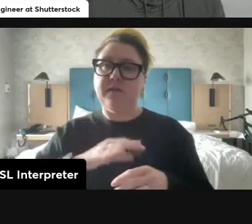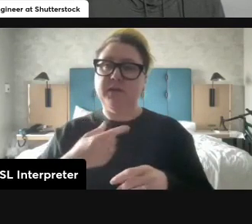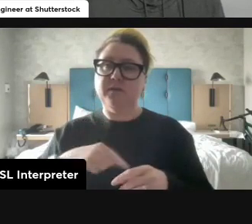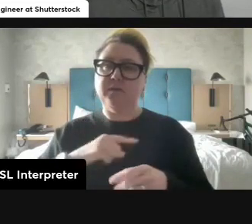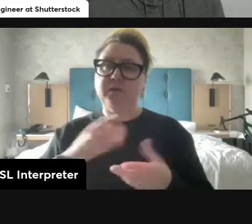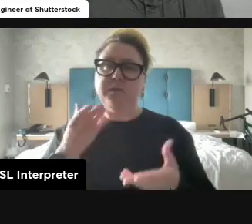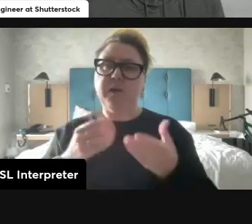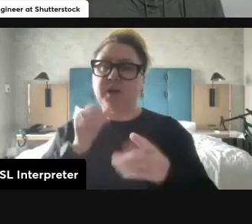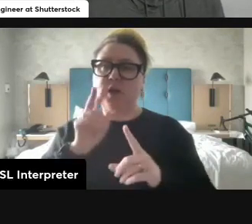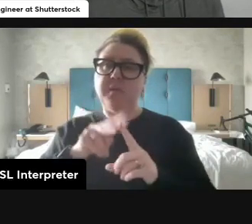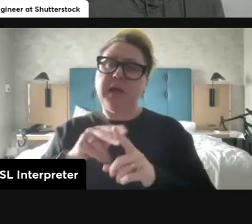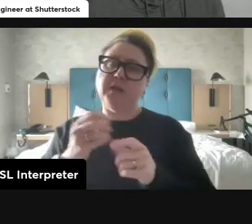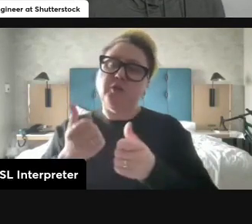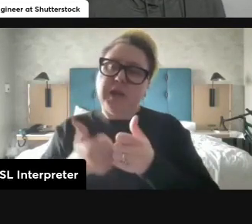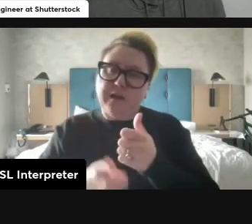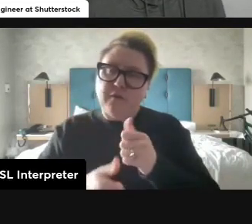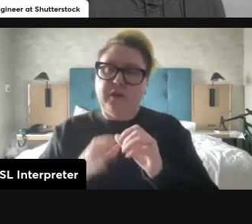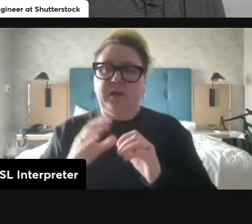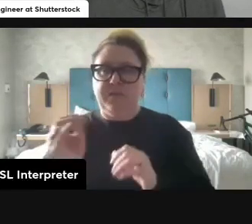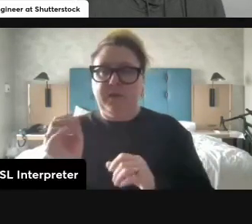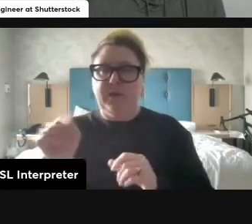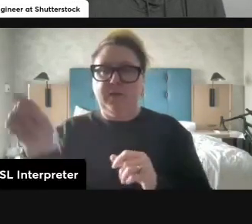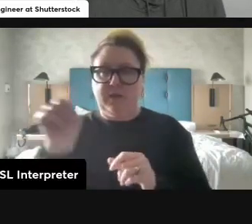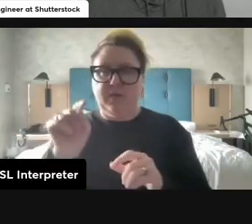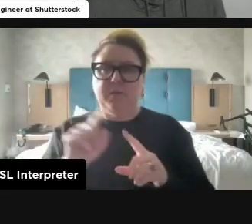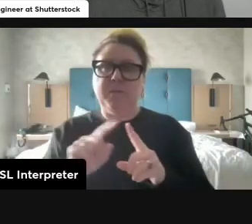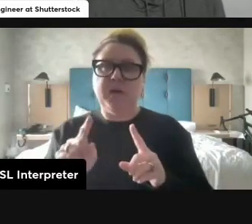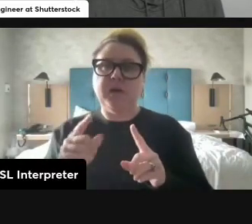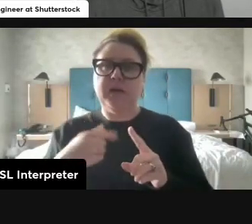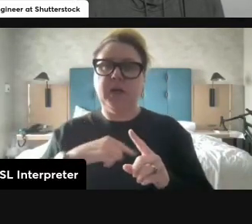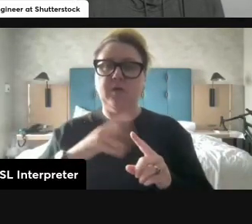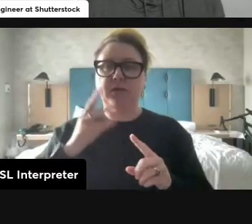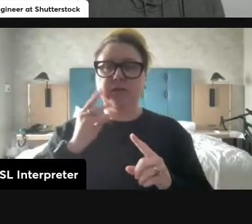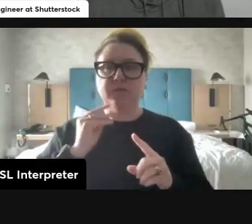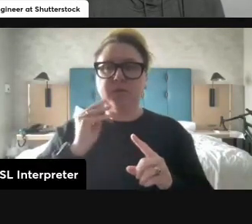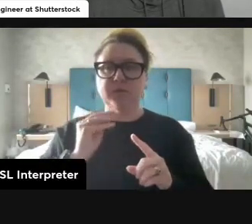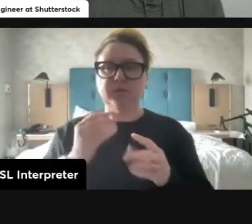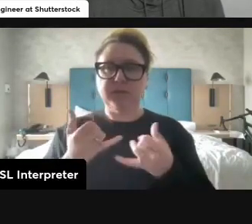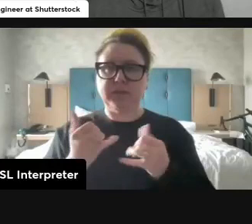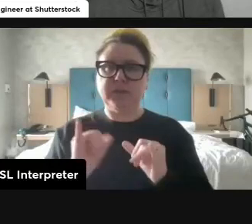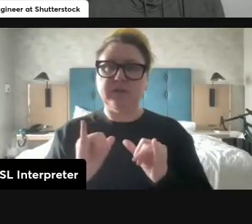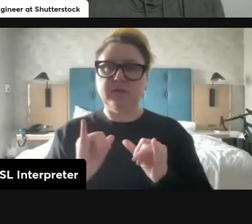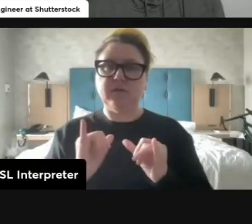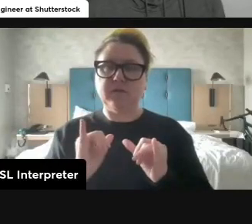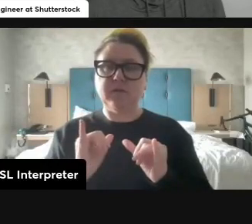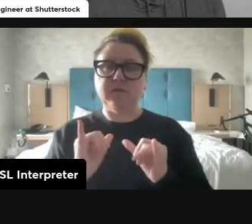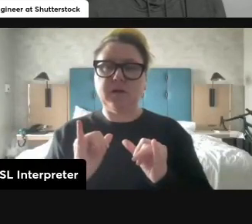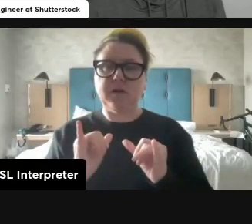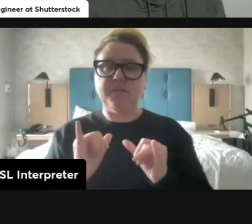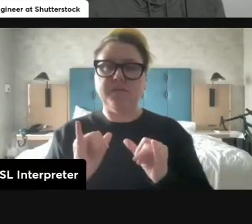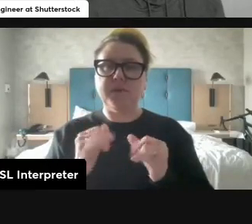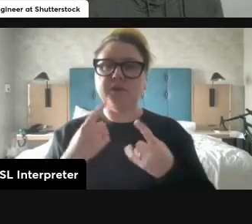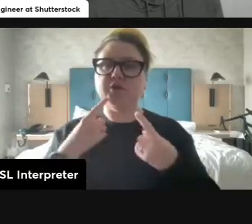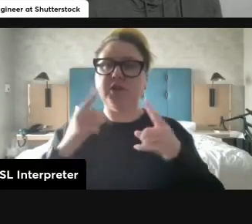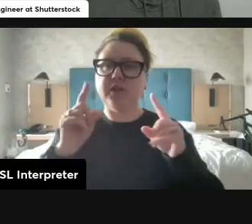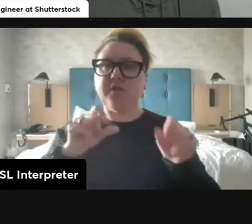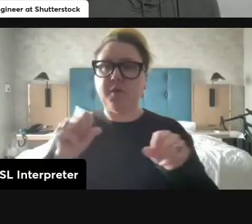might not apply to every company. But in our experience, it was still attainable and